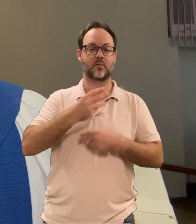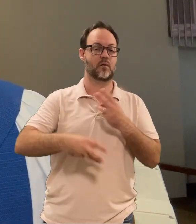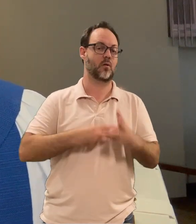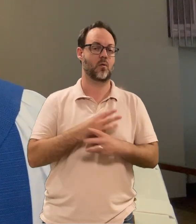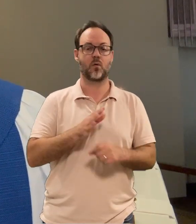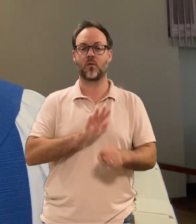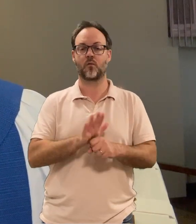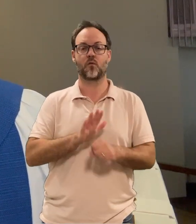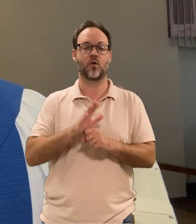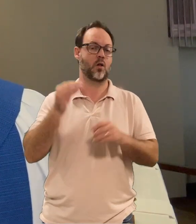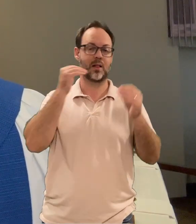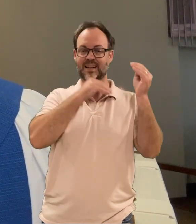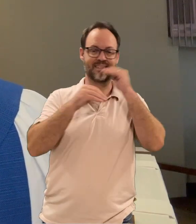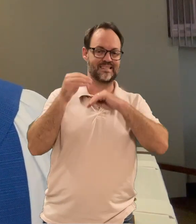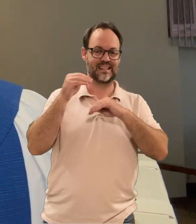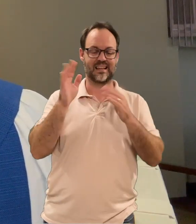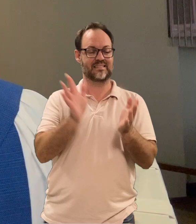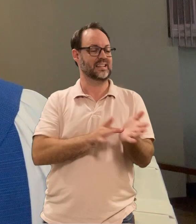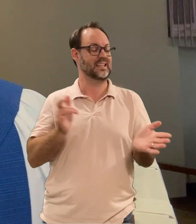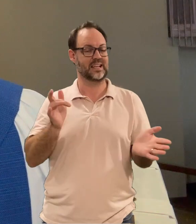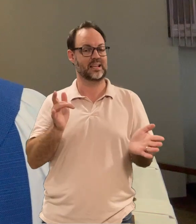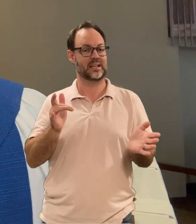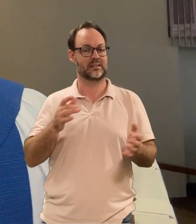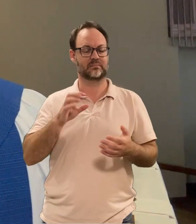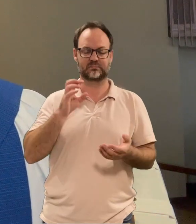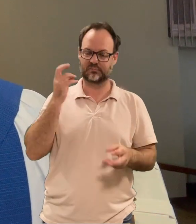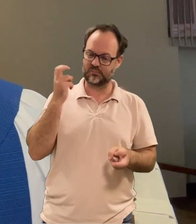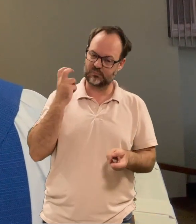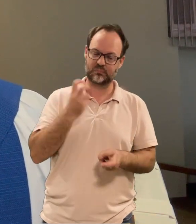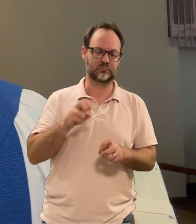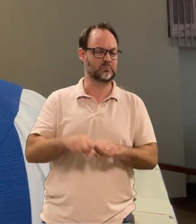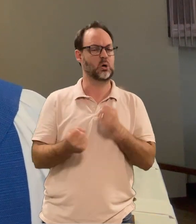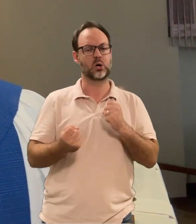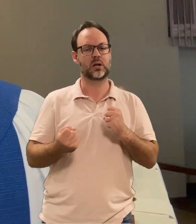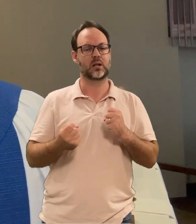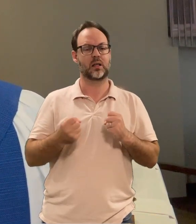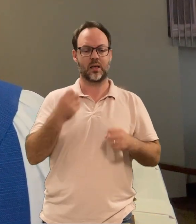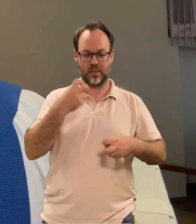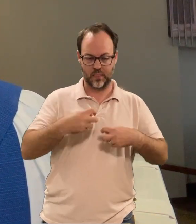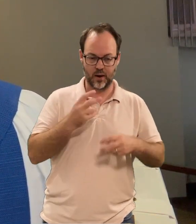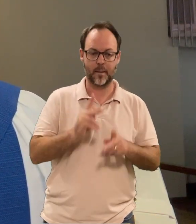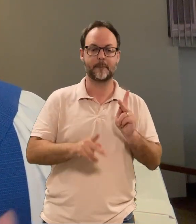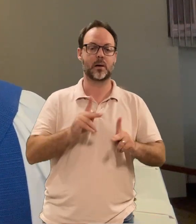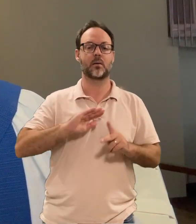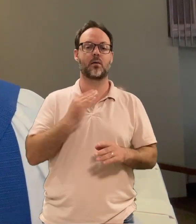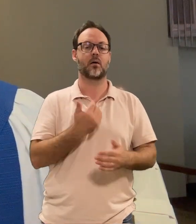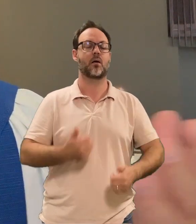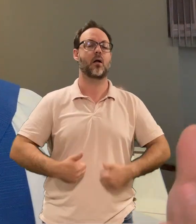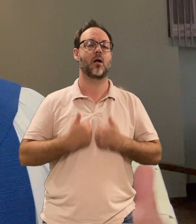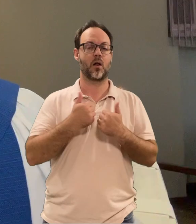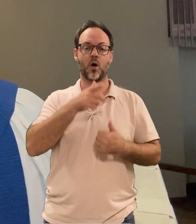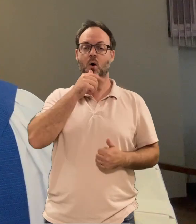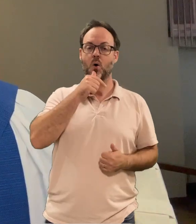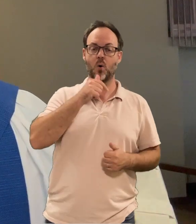We live in a world that's full of lies and deception and brokenness. And there are people